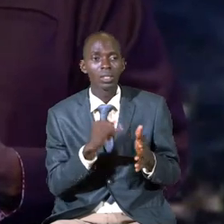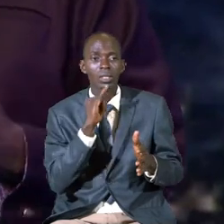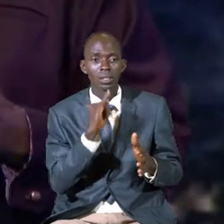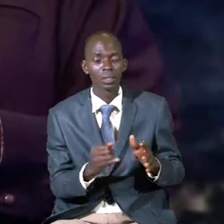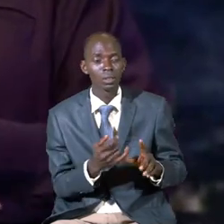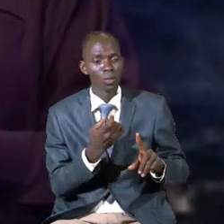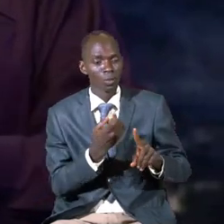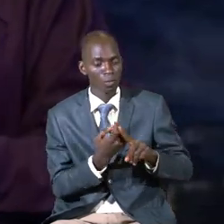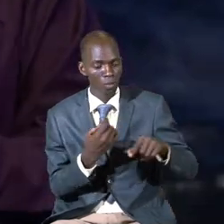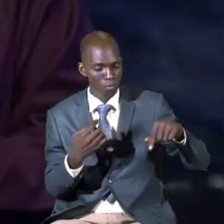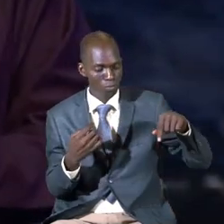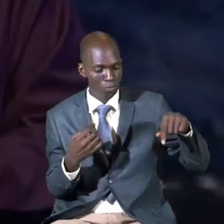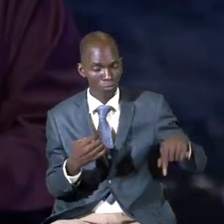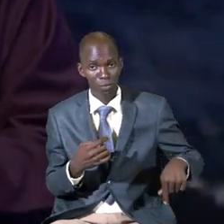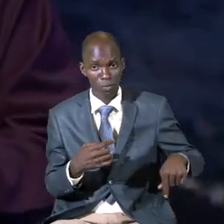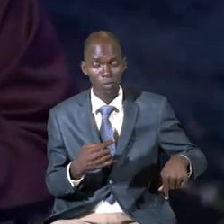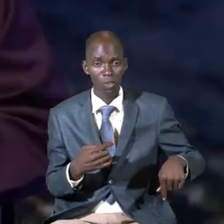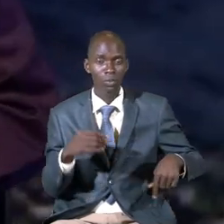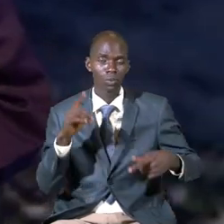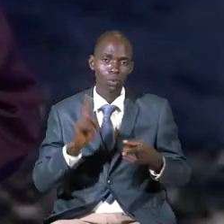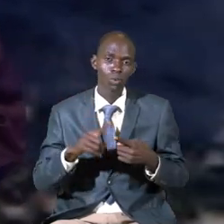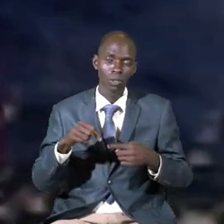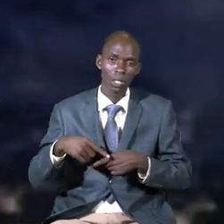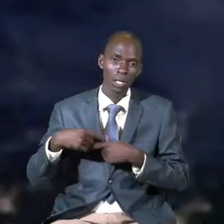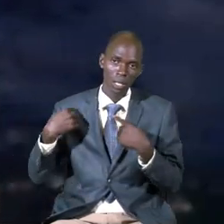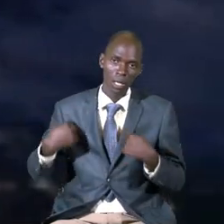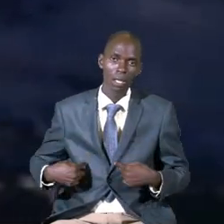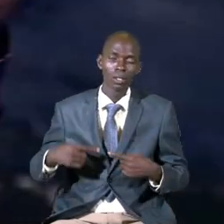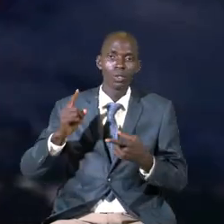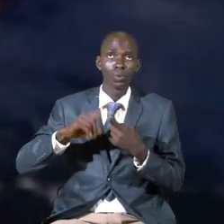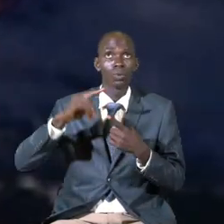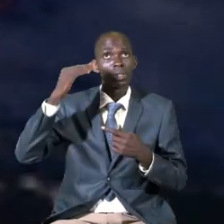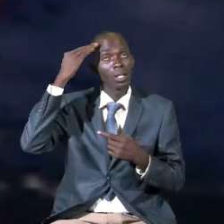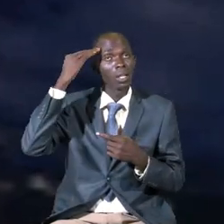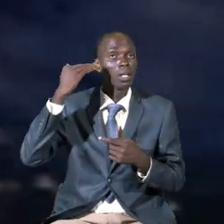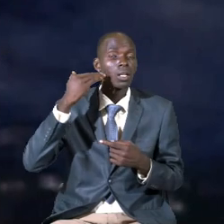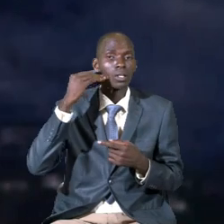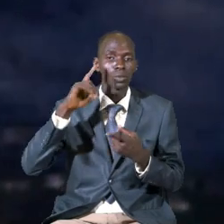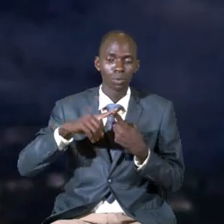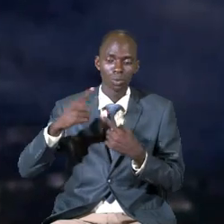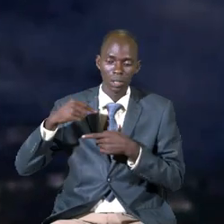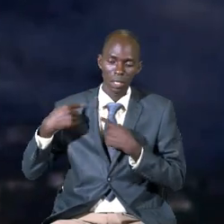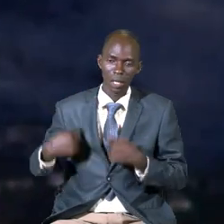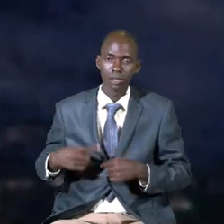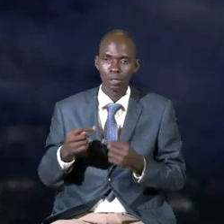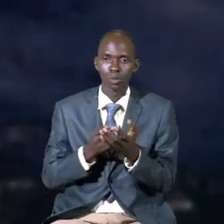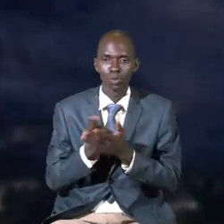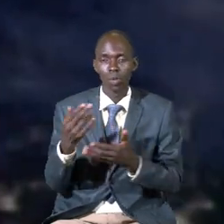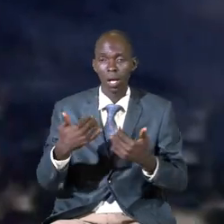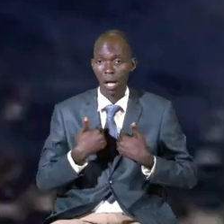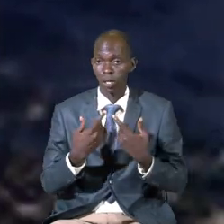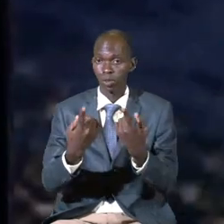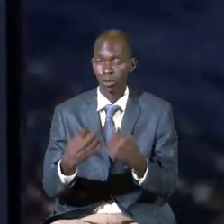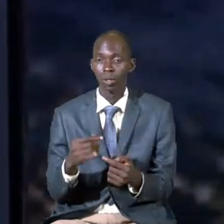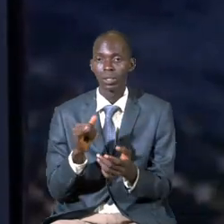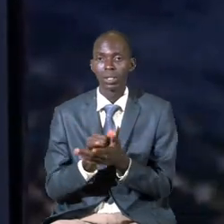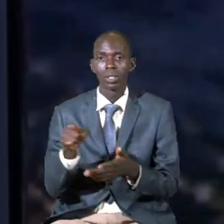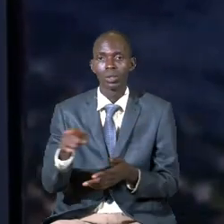below to the heart from the hedge to the heart the truth has come so you'll not be ever